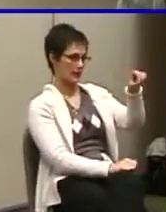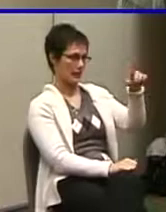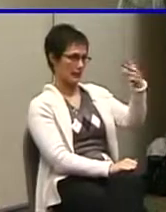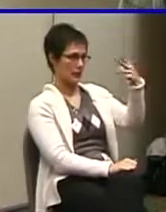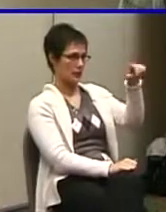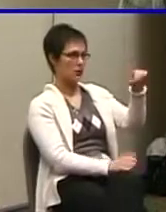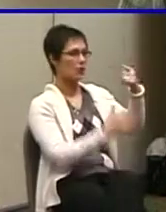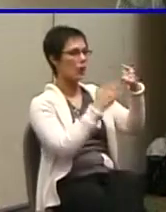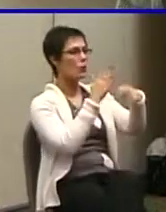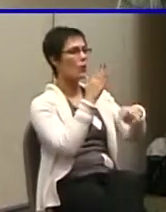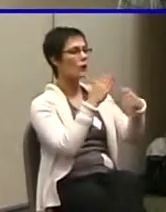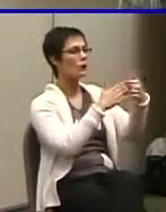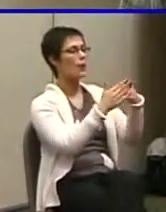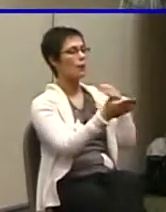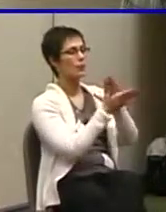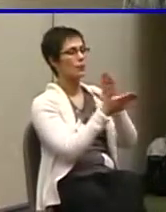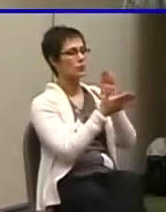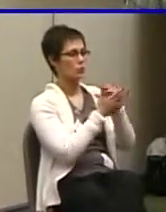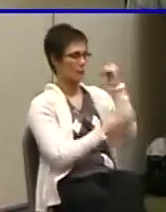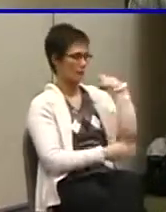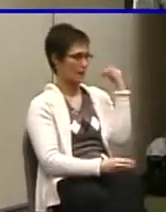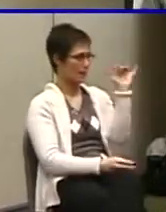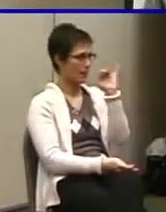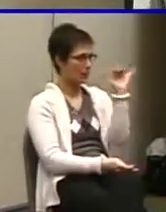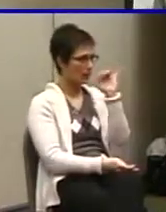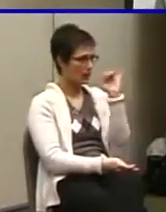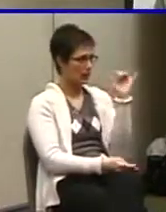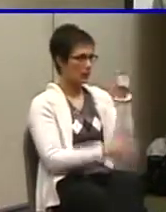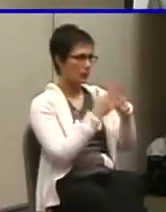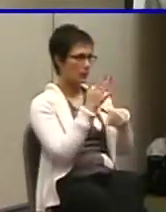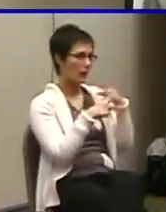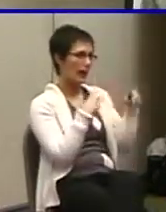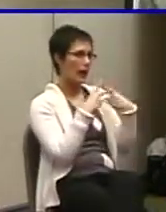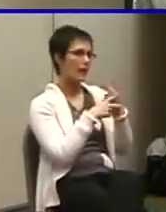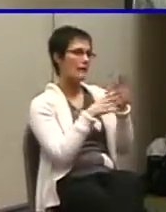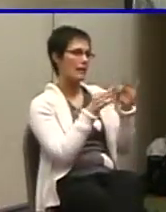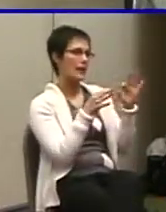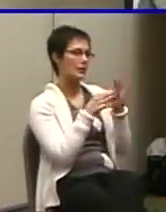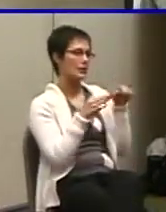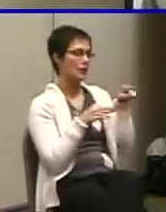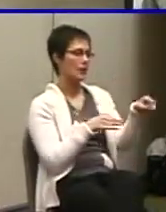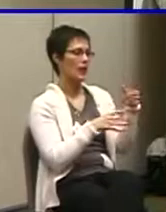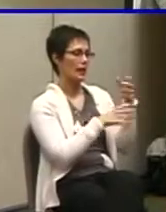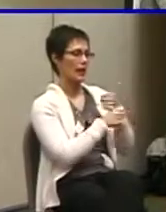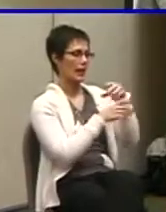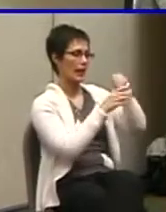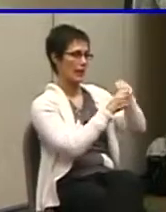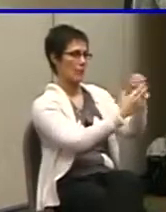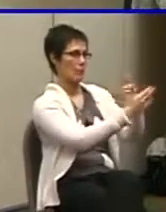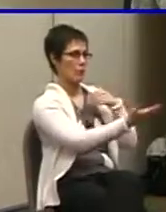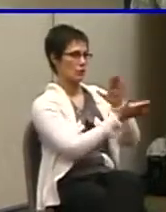program looked like? What kind of messages was this kid probably getting a lot during preschool?